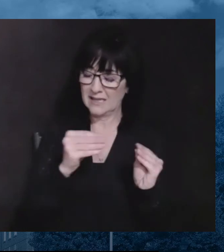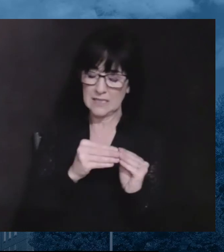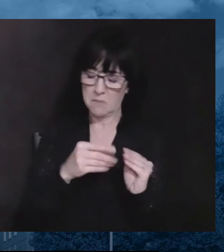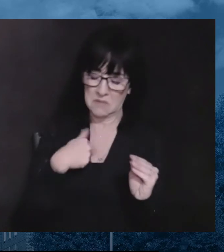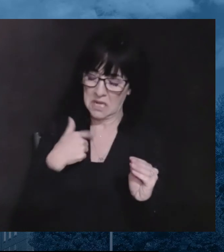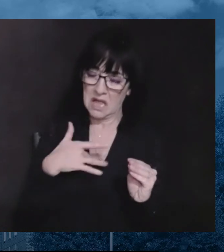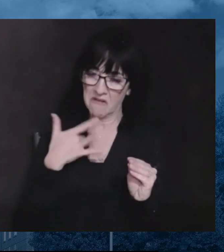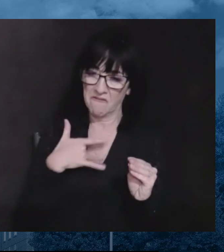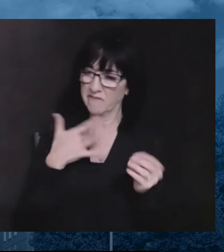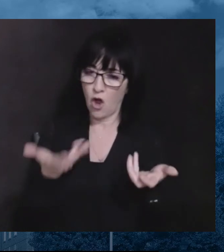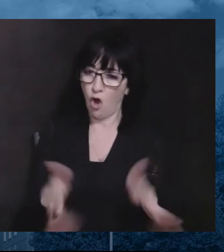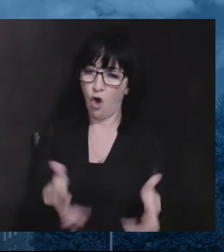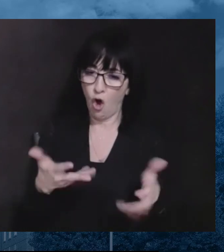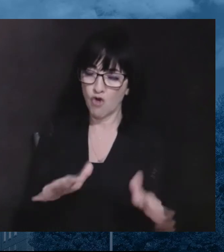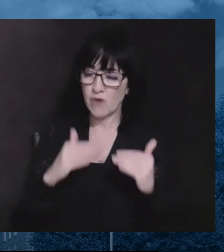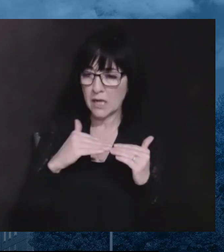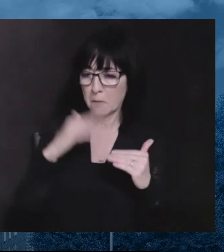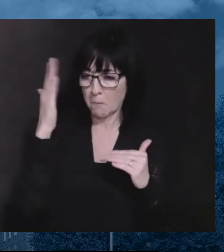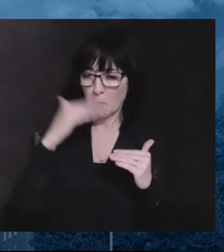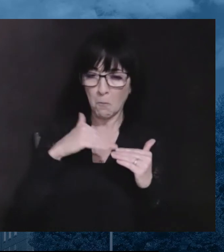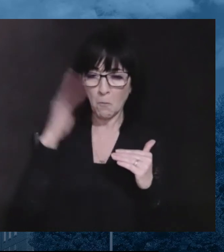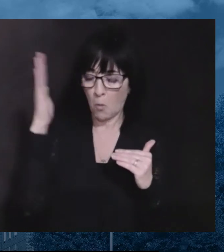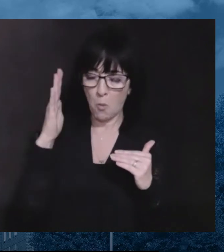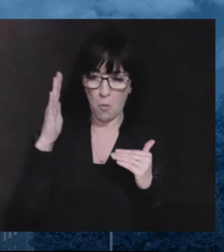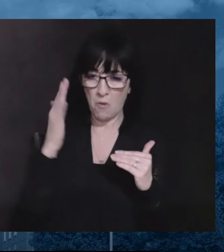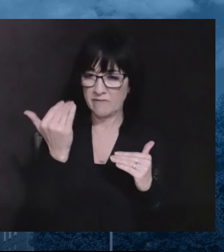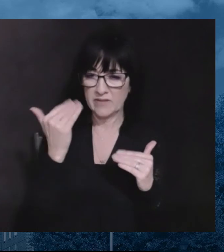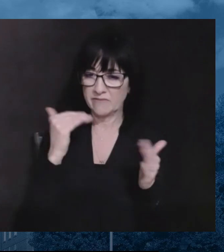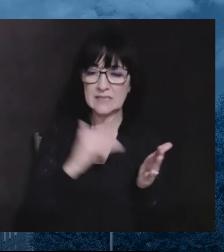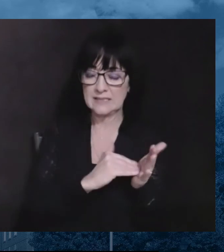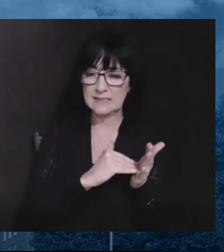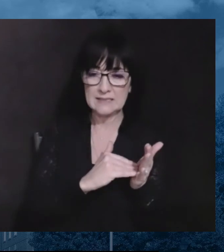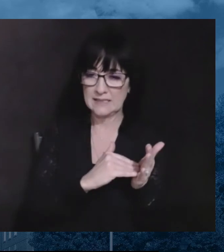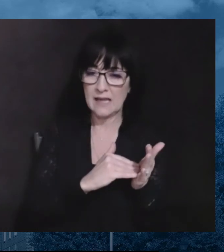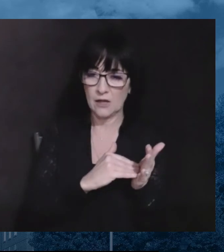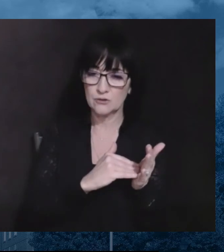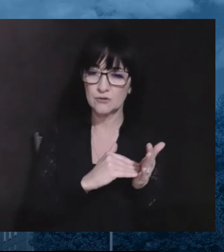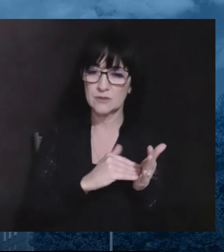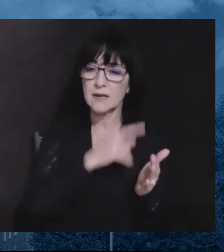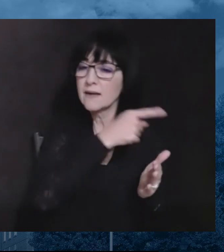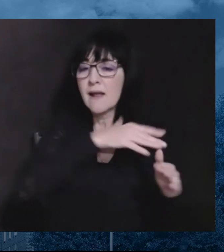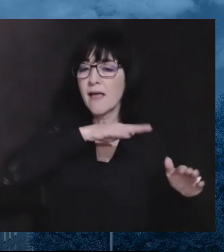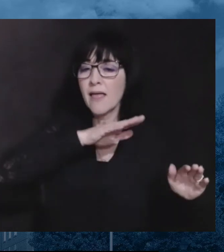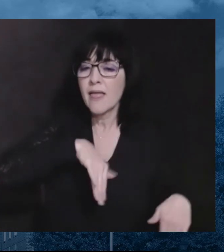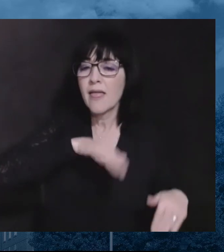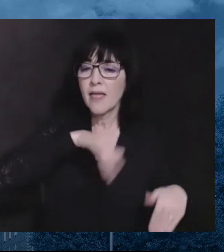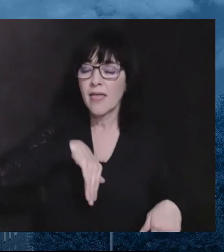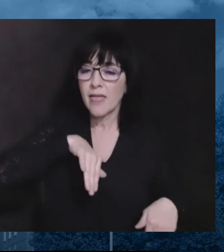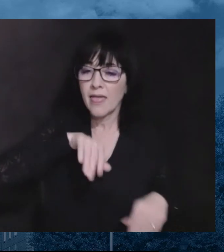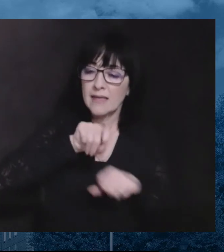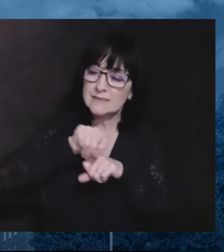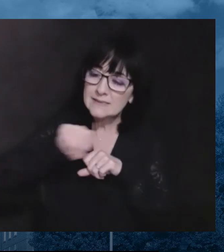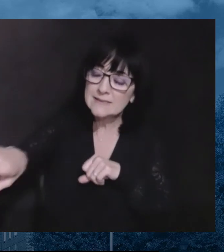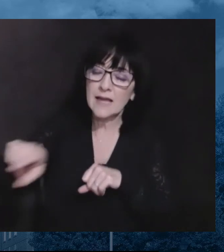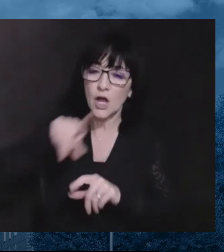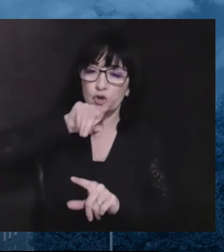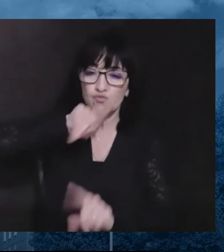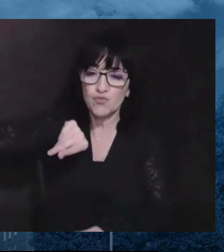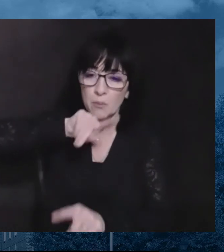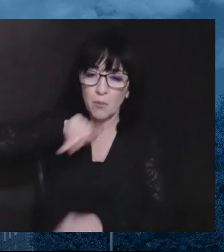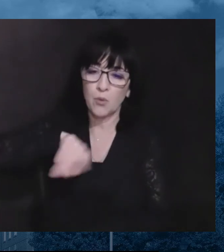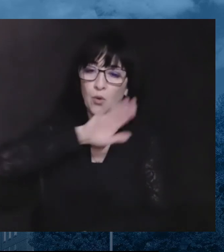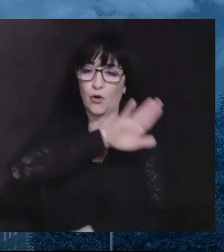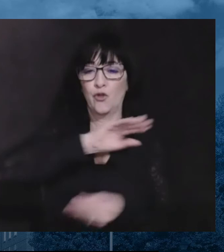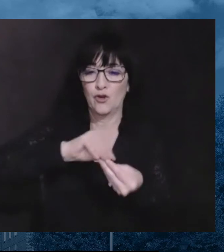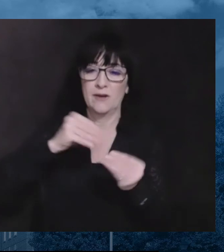know that there's some underreporting and that some reporting issues as well. And so we are working with our